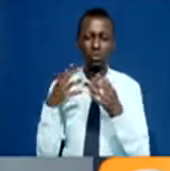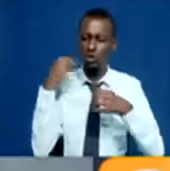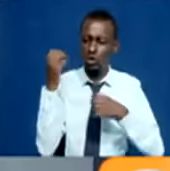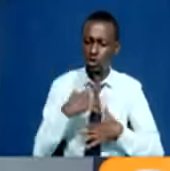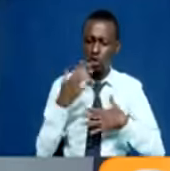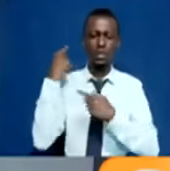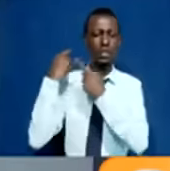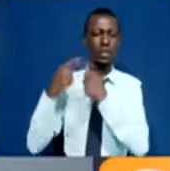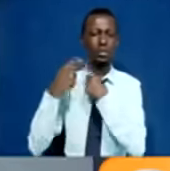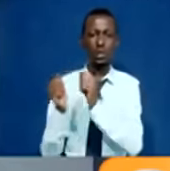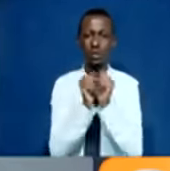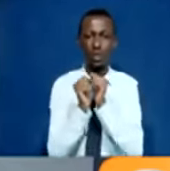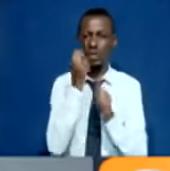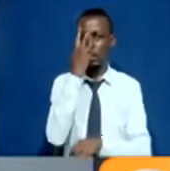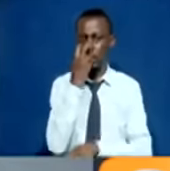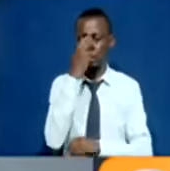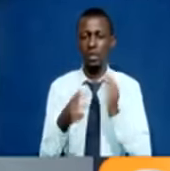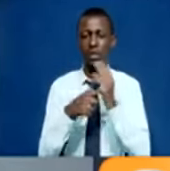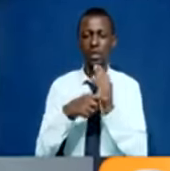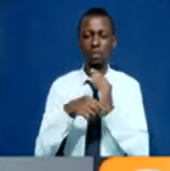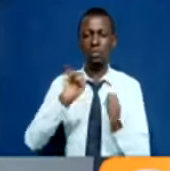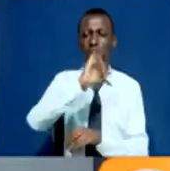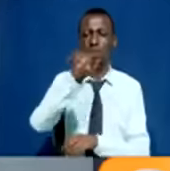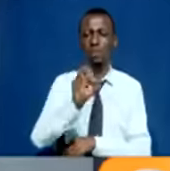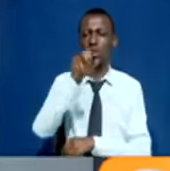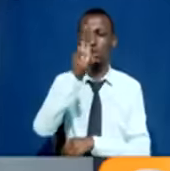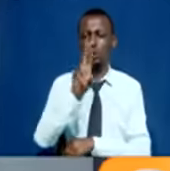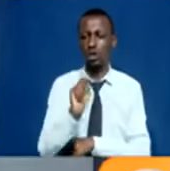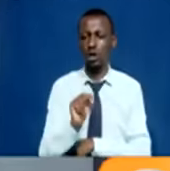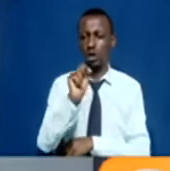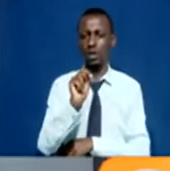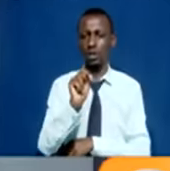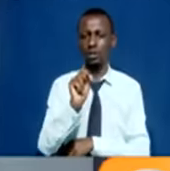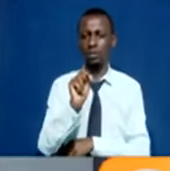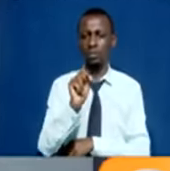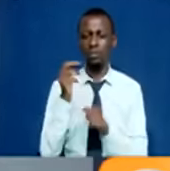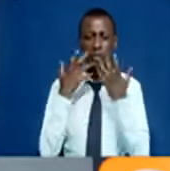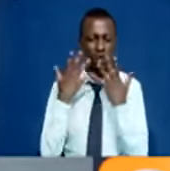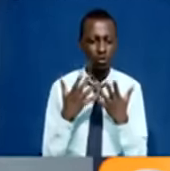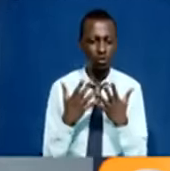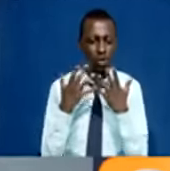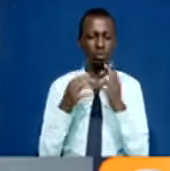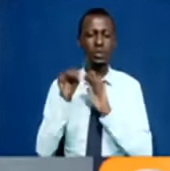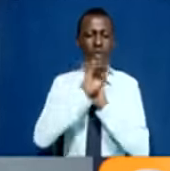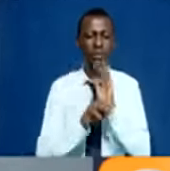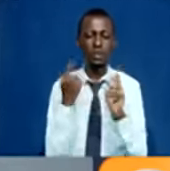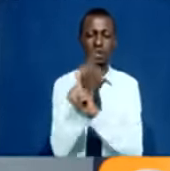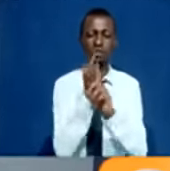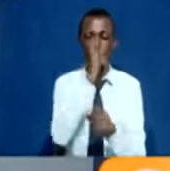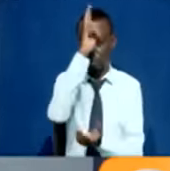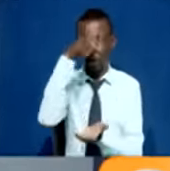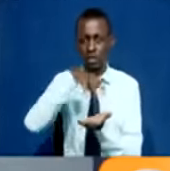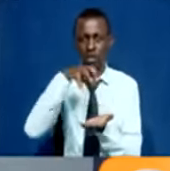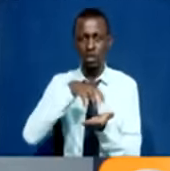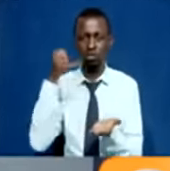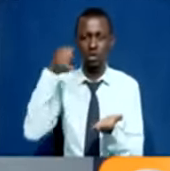encounters with the suspect, John Ongo’a Matara. Victims provided statements at various police stations,